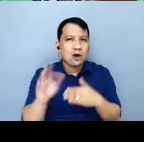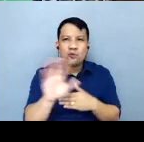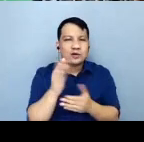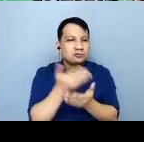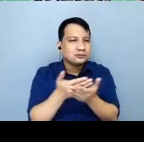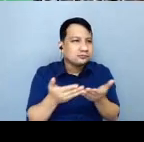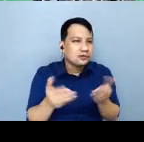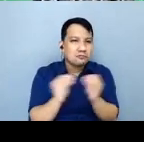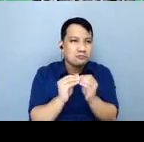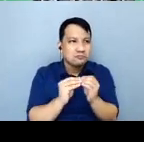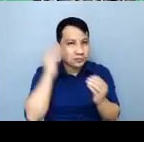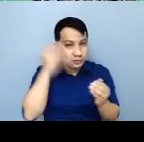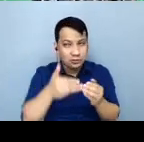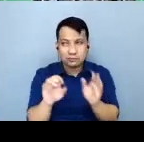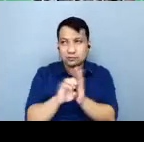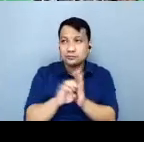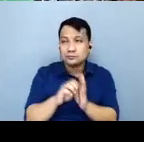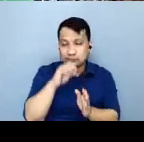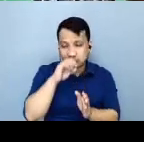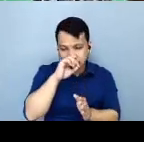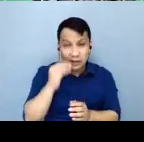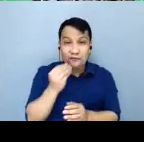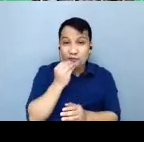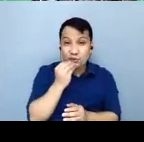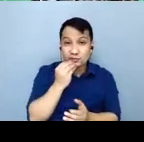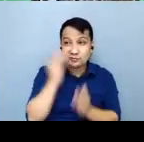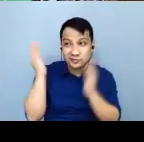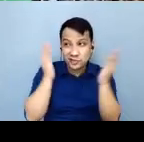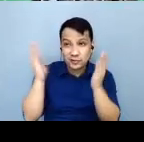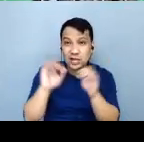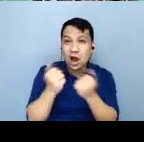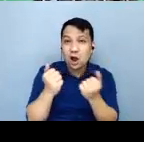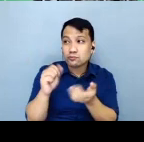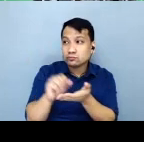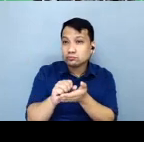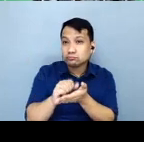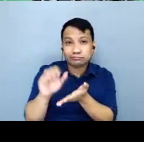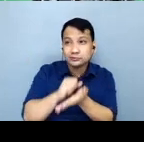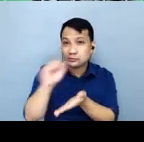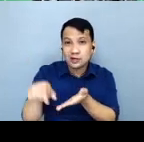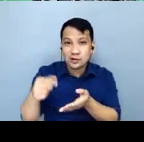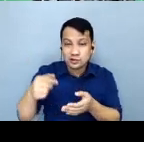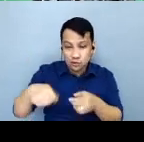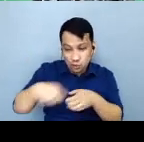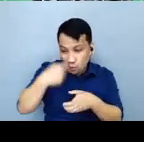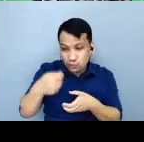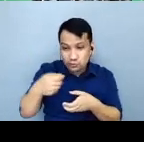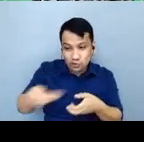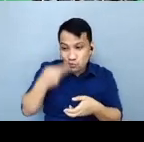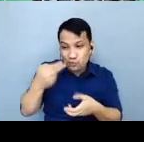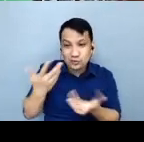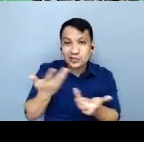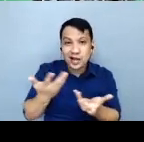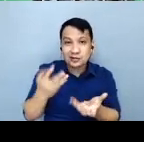If we're dealing with a food service, have we looked into where we can dispose of the spoon and forks? Have we looked into where we